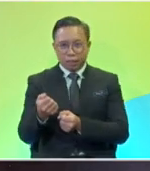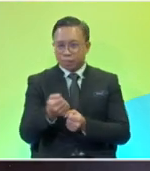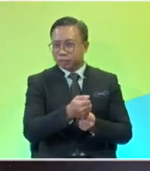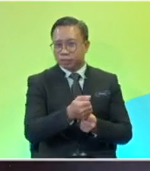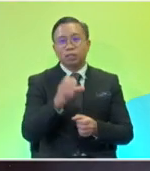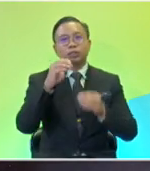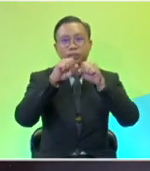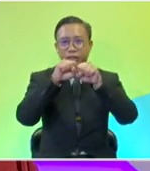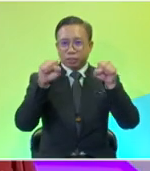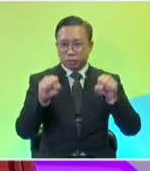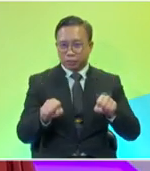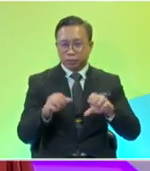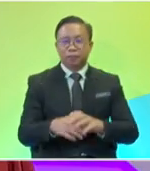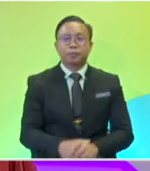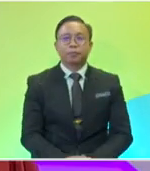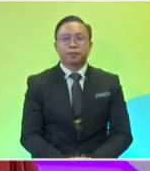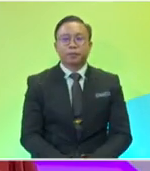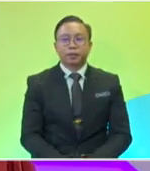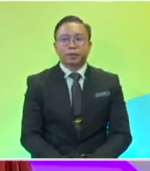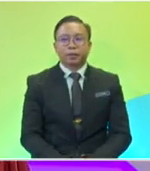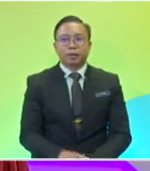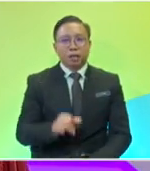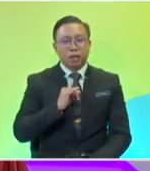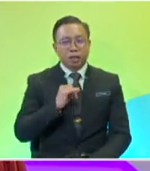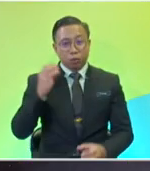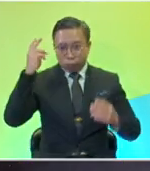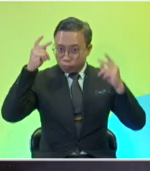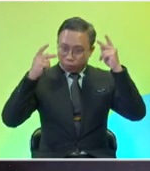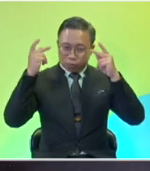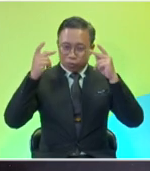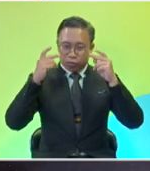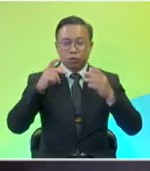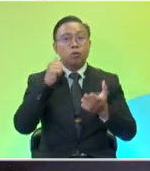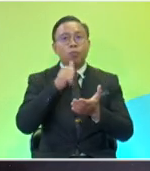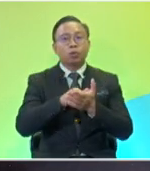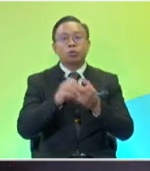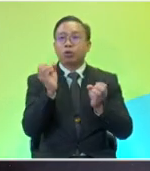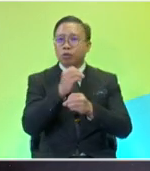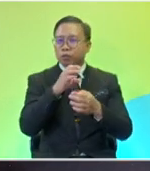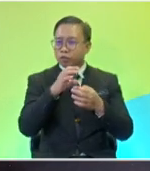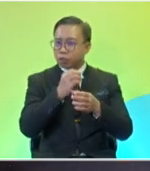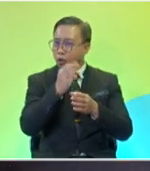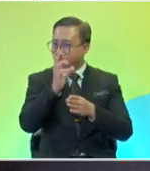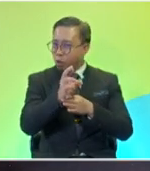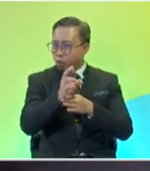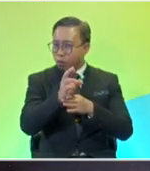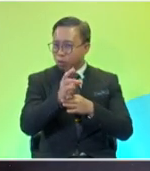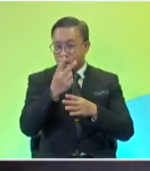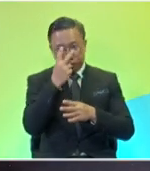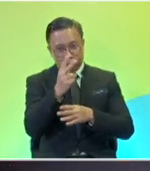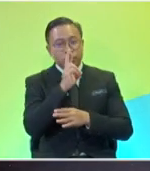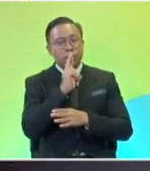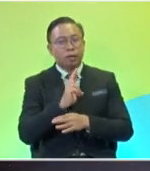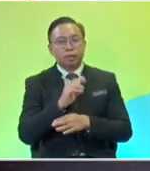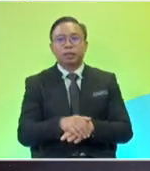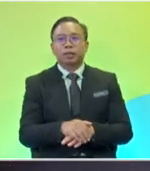Yes. It's a fire station. I was confused whether it's post office or fire station. Yes. I saw something red. Yes, because both